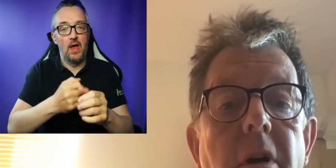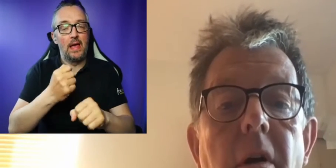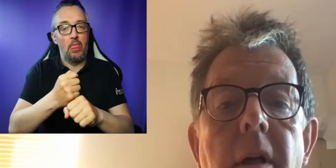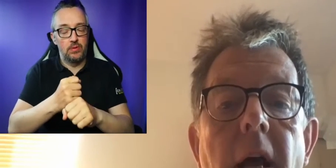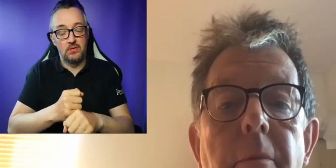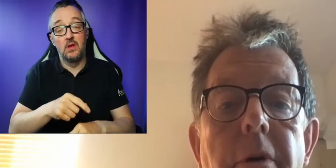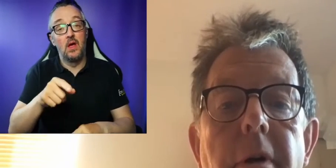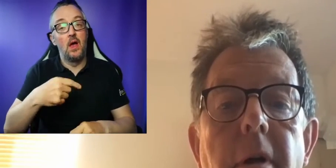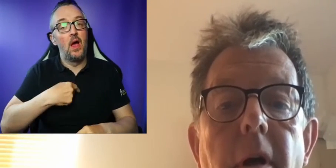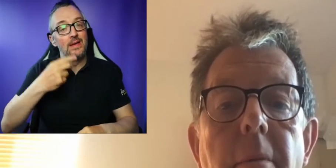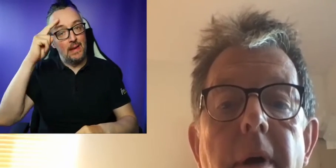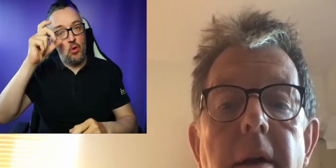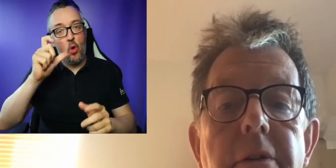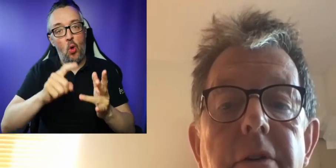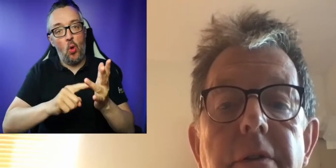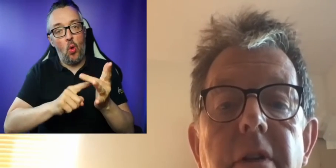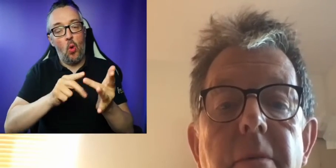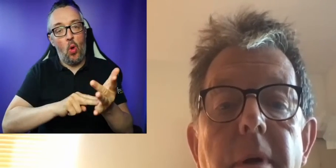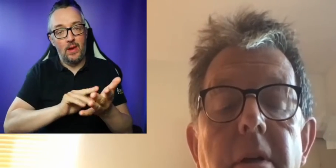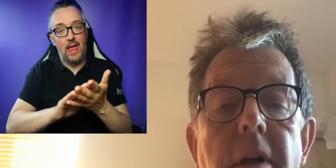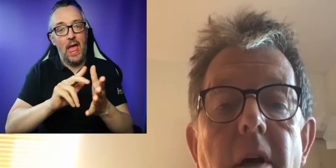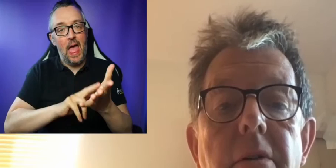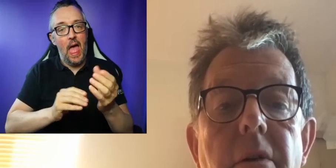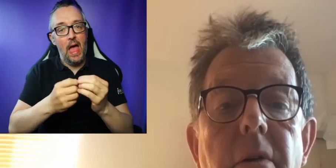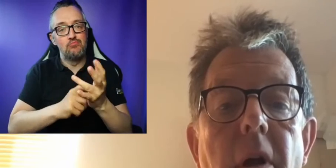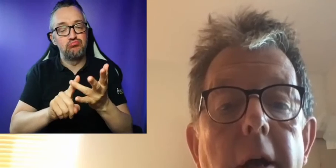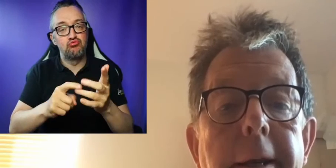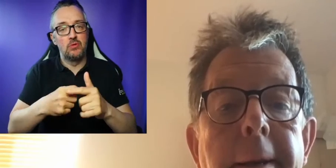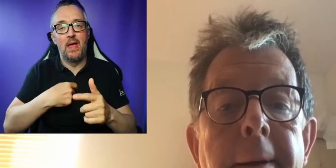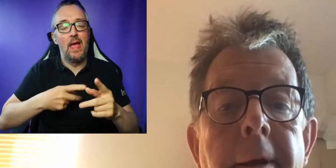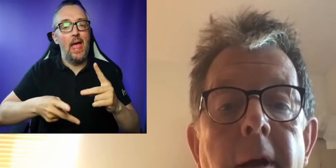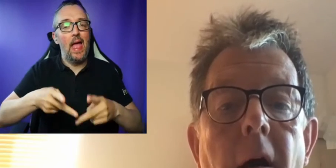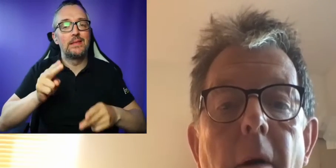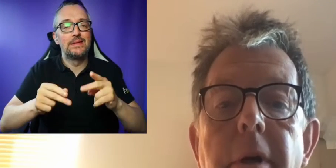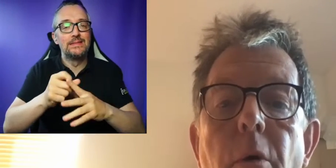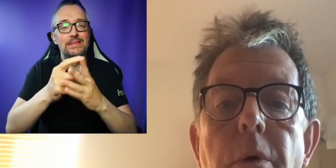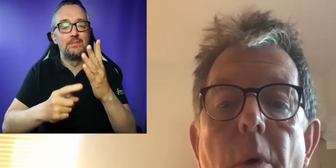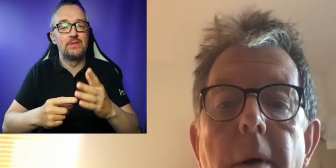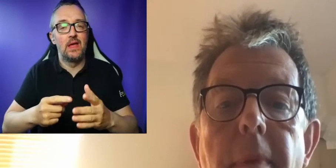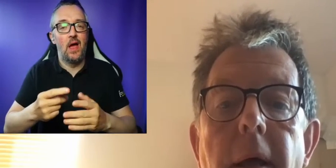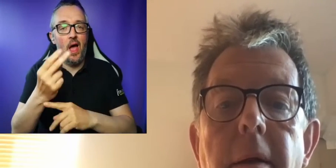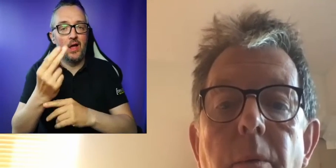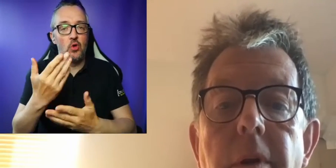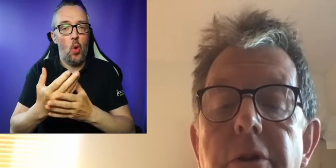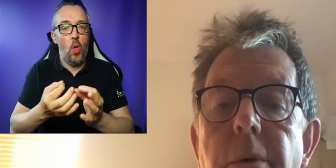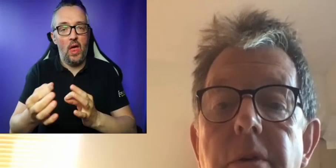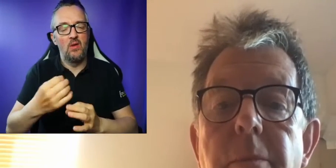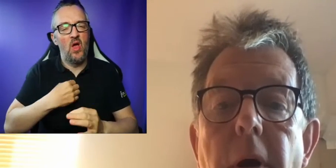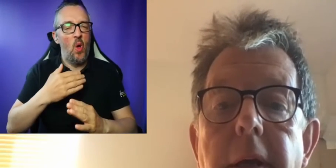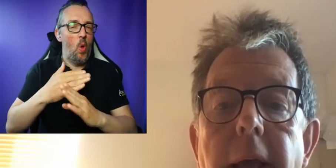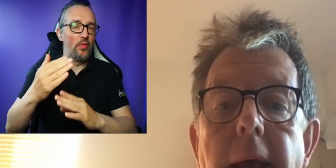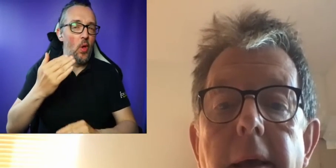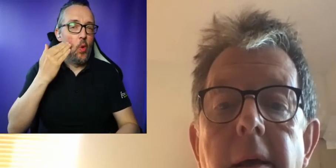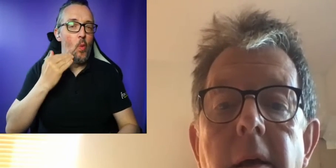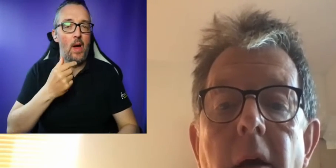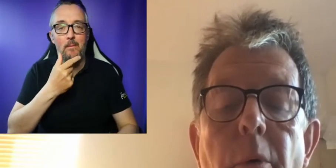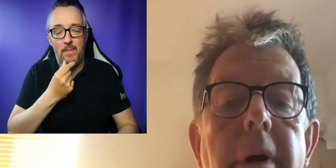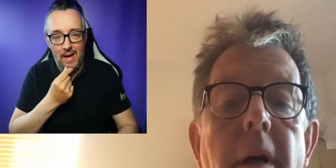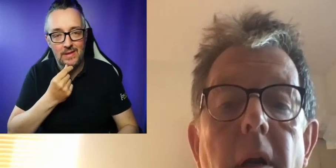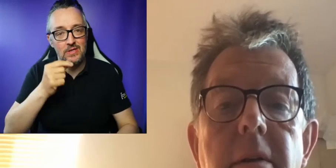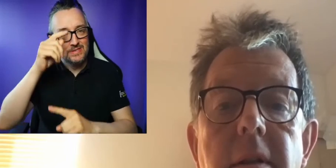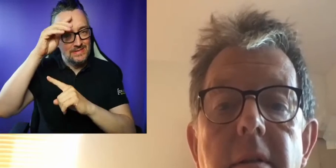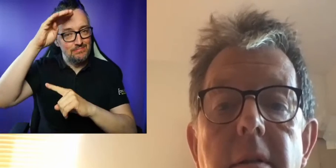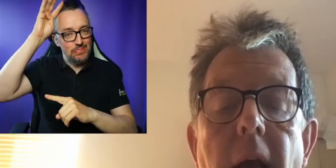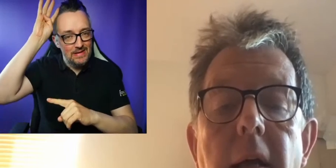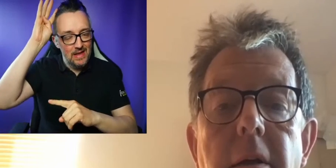My name's Colin Hambrook, I'm editor of Disability Arts Online. I'm an older white man with short spiky hair,